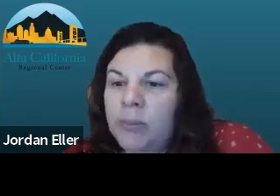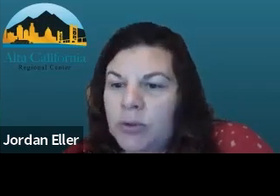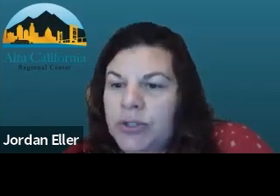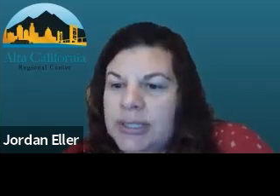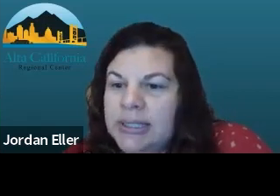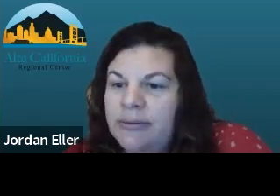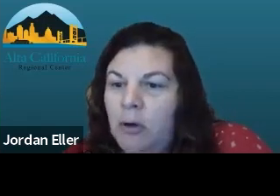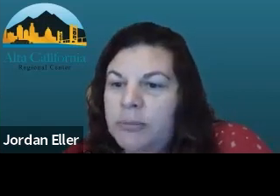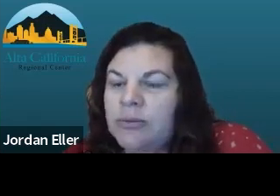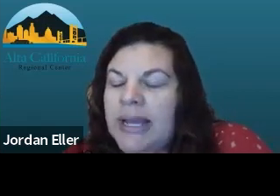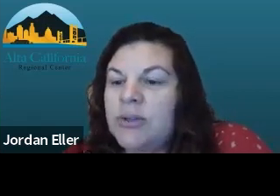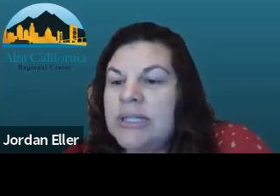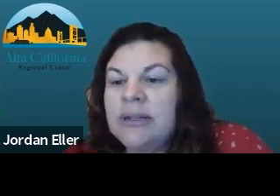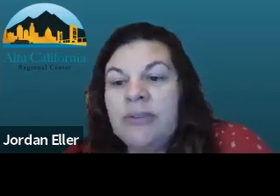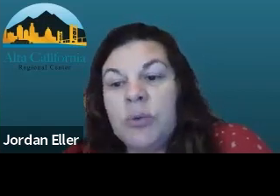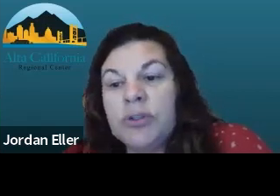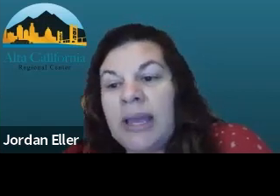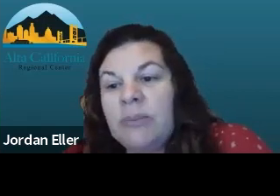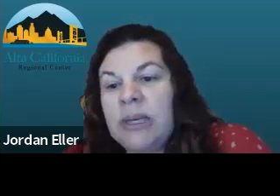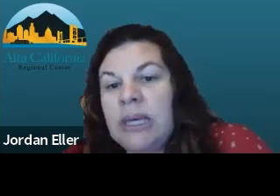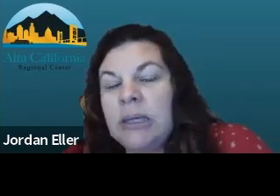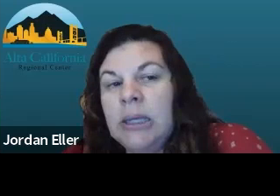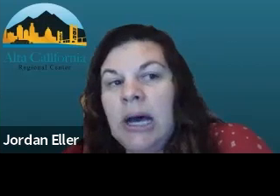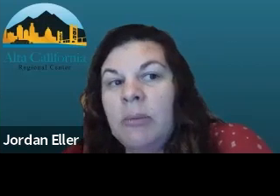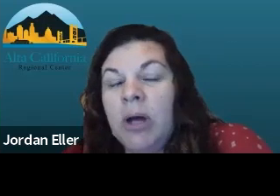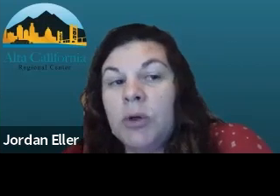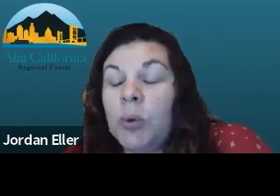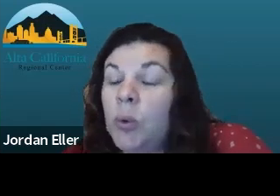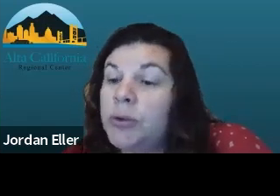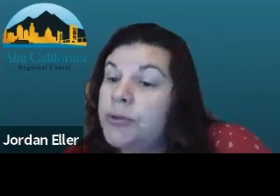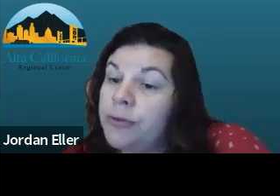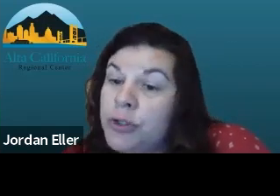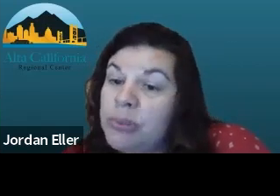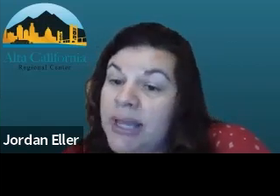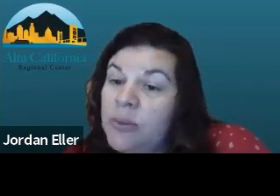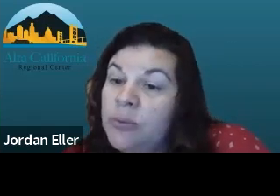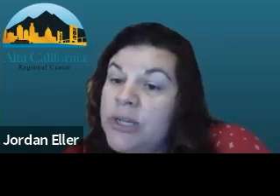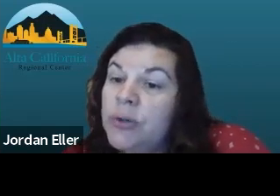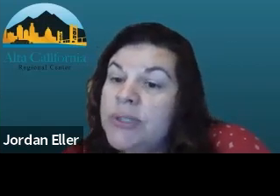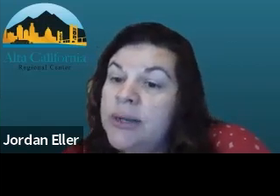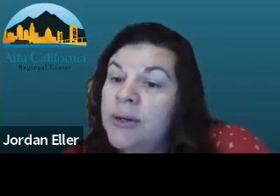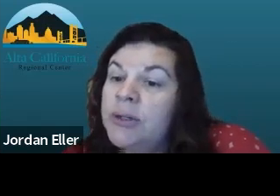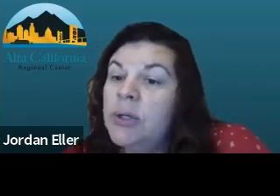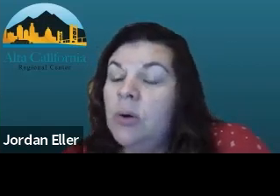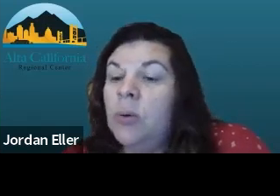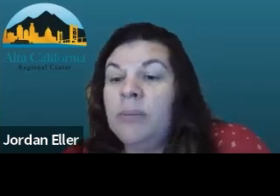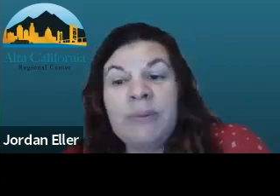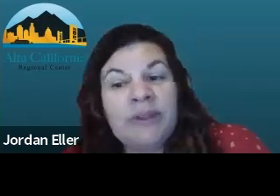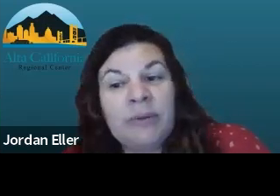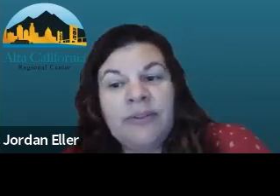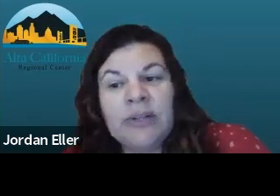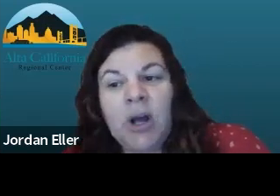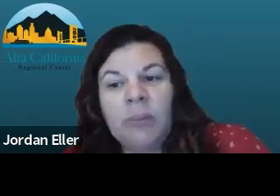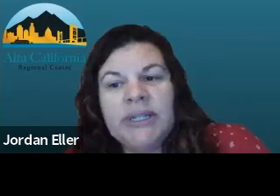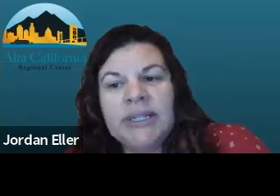may have criminal justice involvement, right? So these individuals might be on a court-ordered diversion plan with the regional center, or maybe